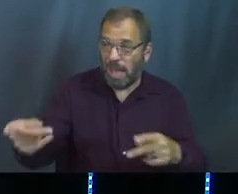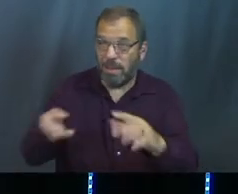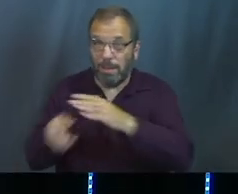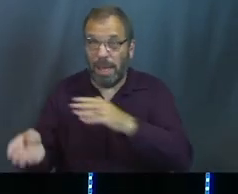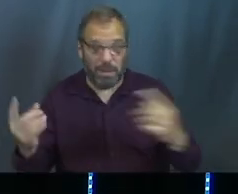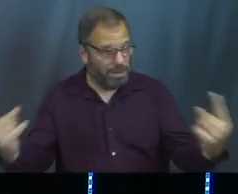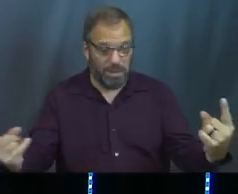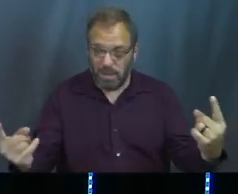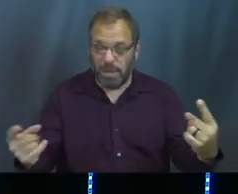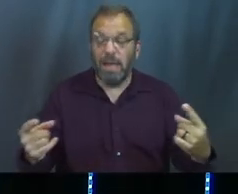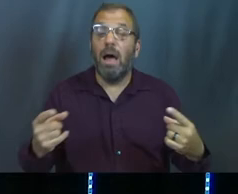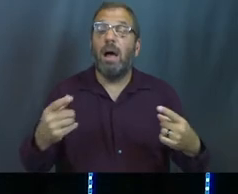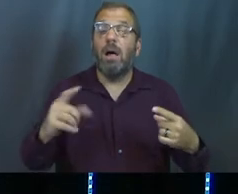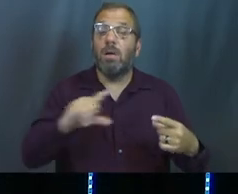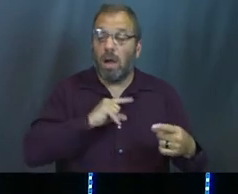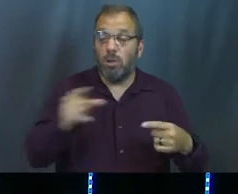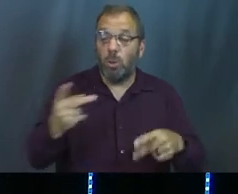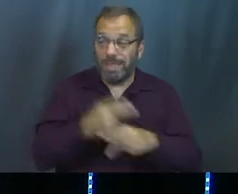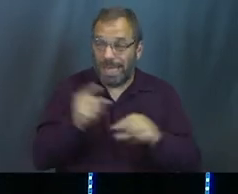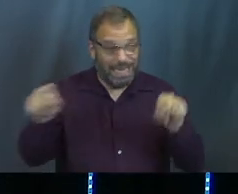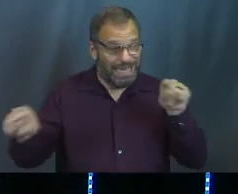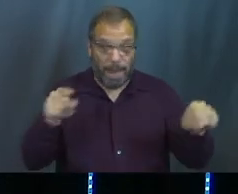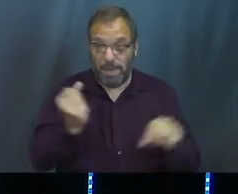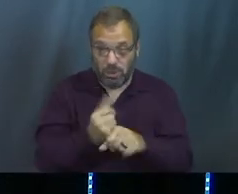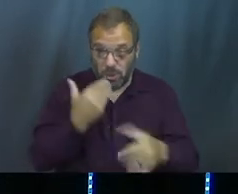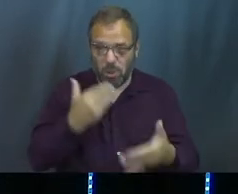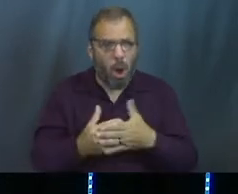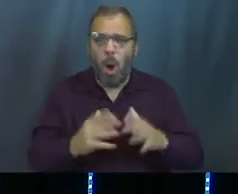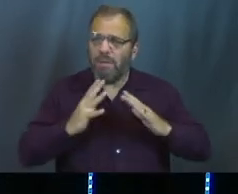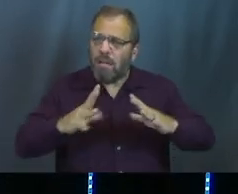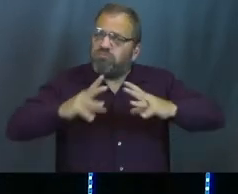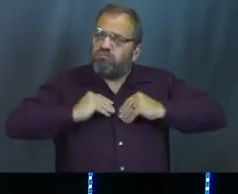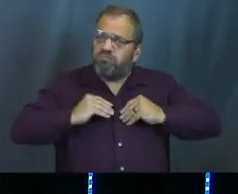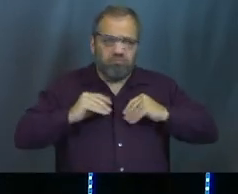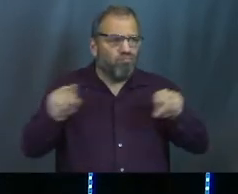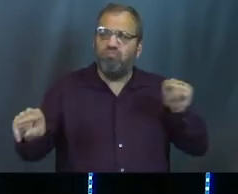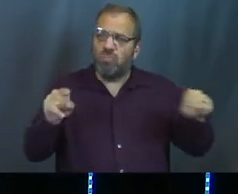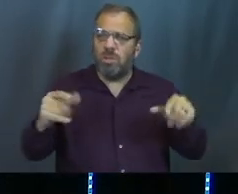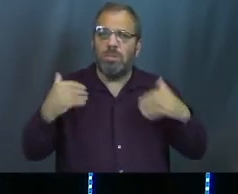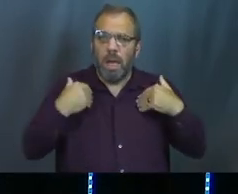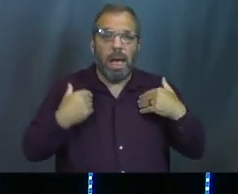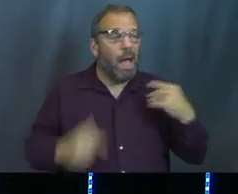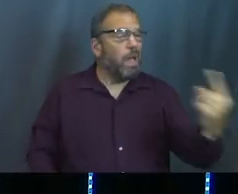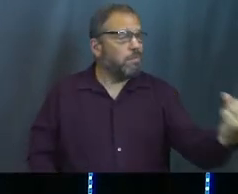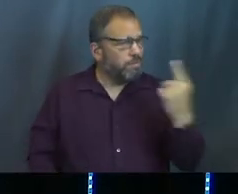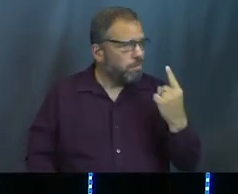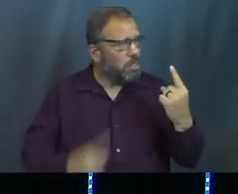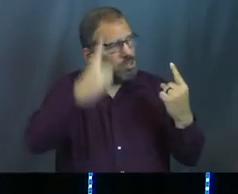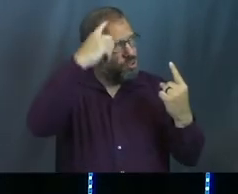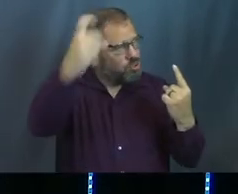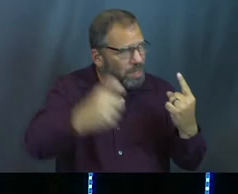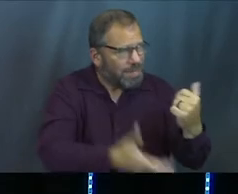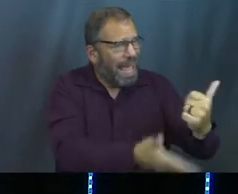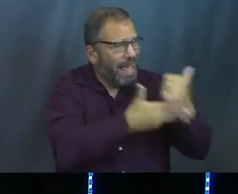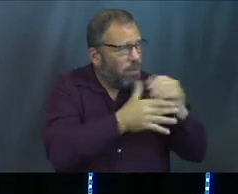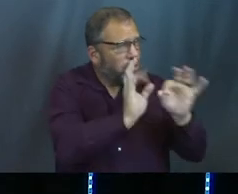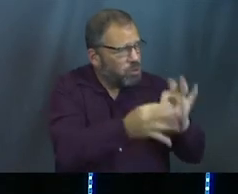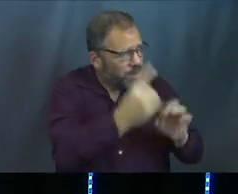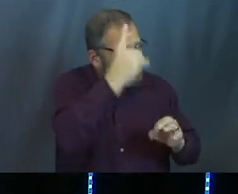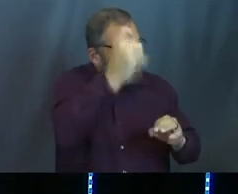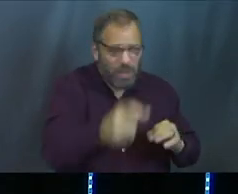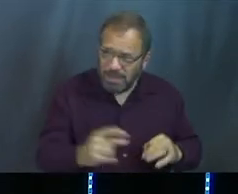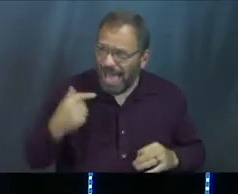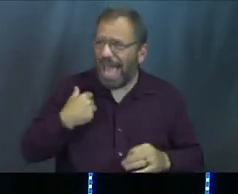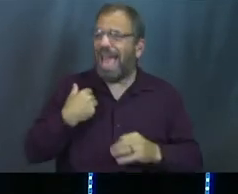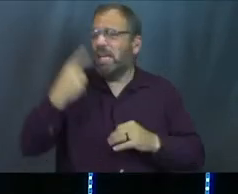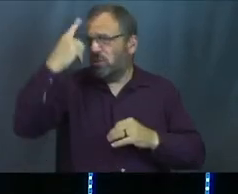take care of these guys. Like, you're gonna watch over them and serve them, make sure they're good. And he's like, yeah, I'll do it. And then they come to him like, we had dreams. We need somebody to interpret them.